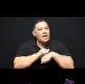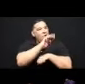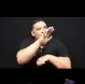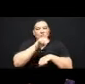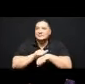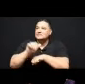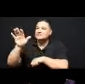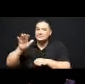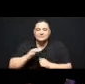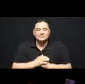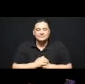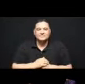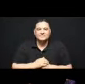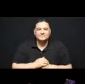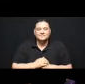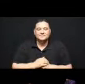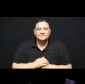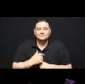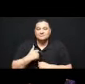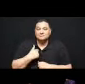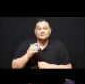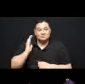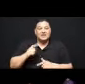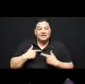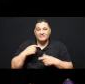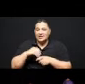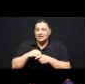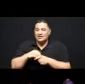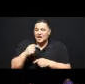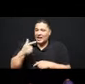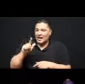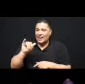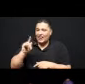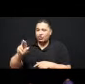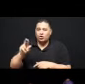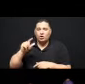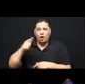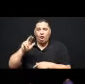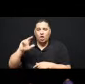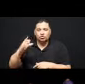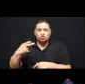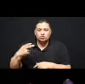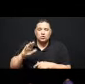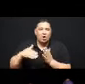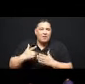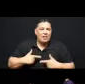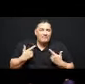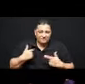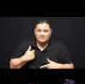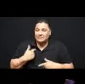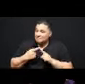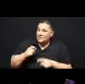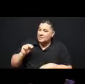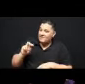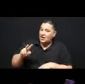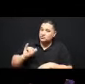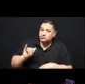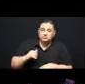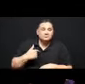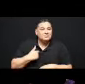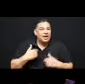I've lived in Glitter Gulch all my life. I'm from Nevada too. I have a wife, had a